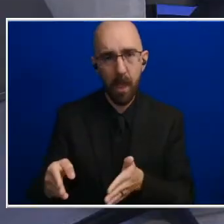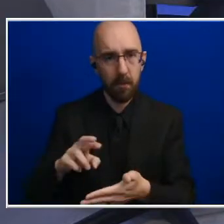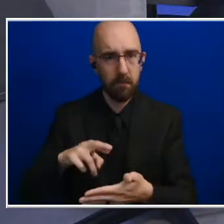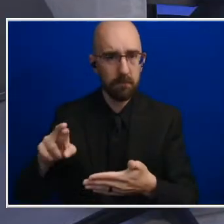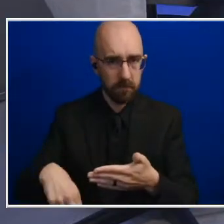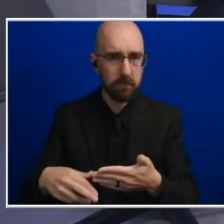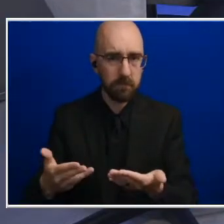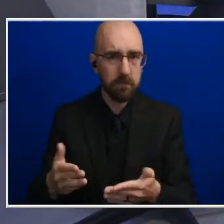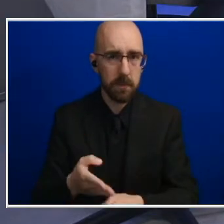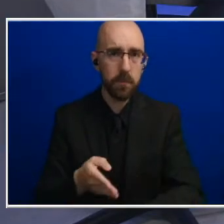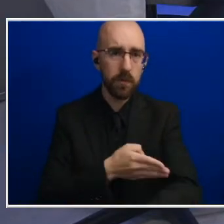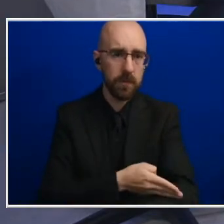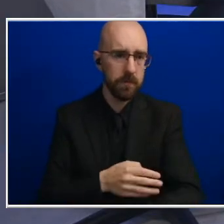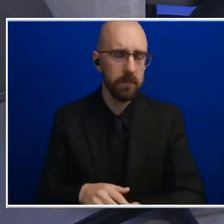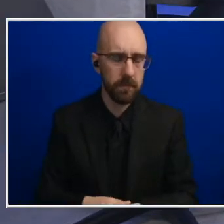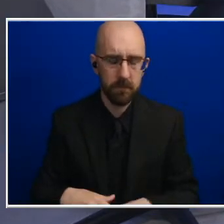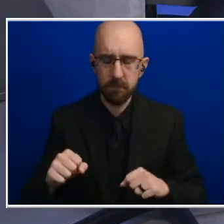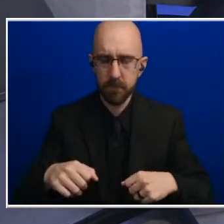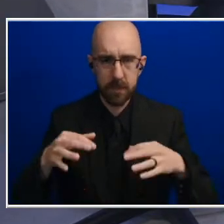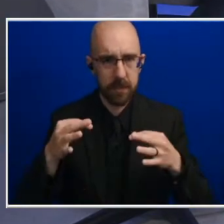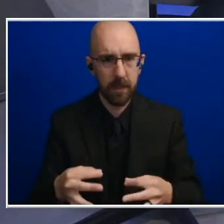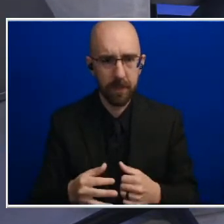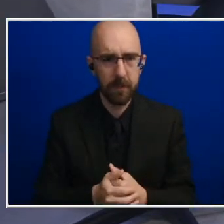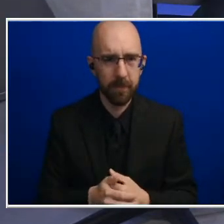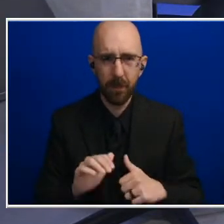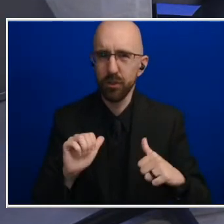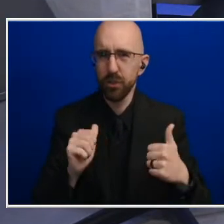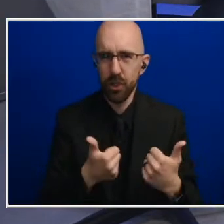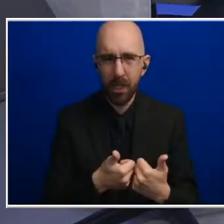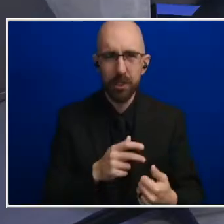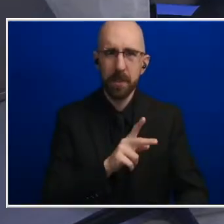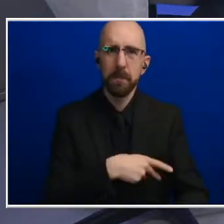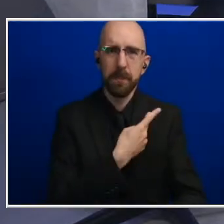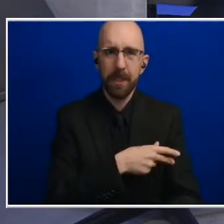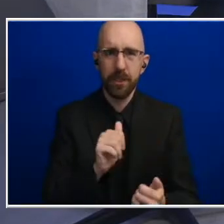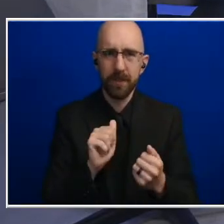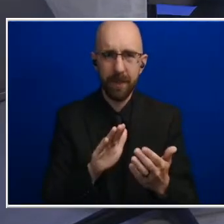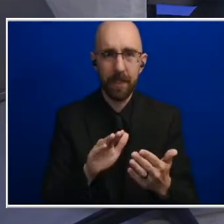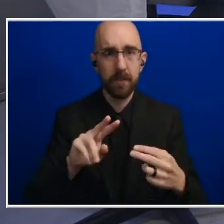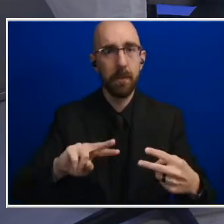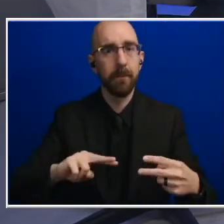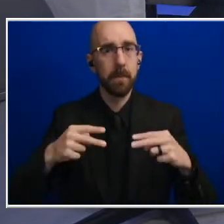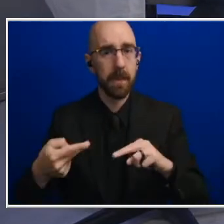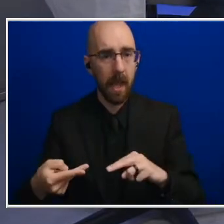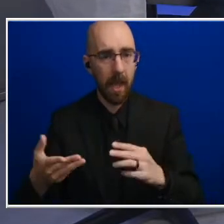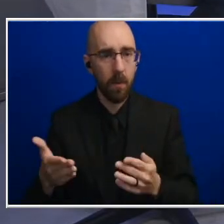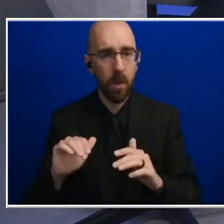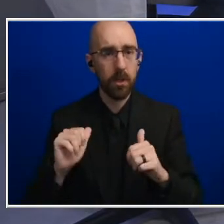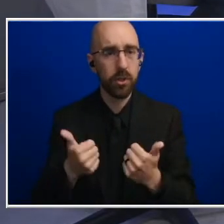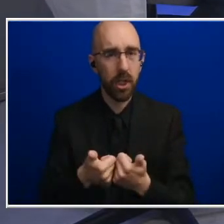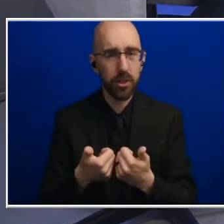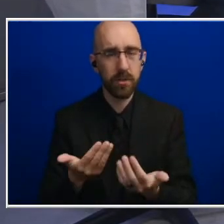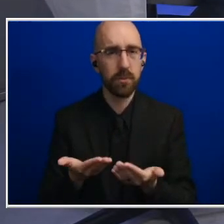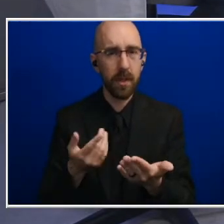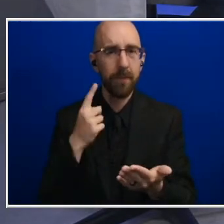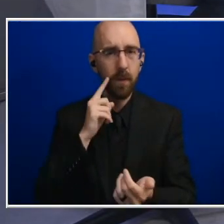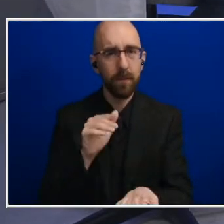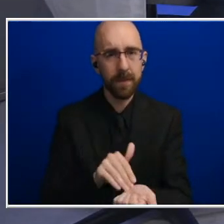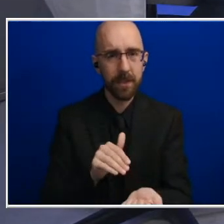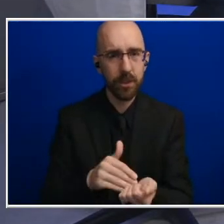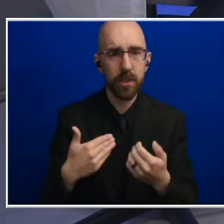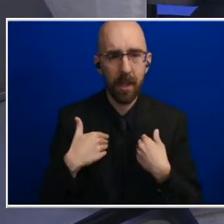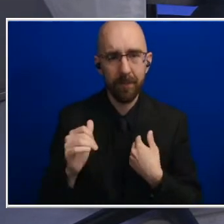absolutely. There are challenges that patients face, but on the flip side, what challenges present for physicians who have cancer patients that